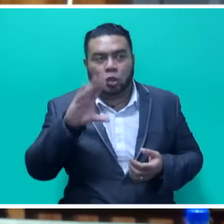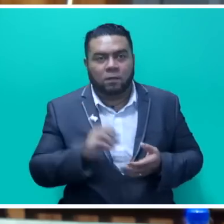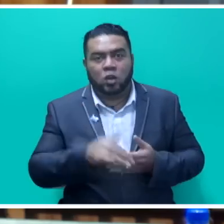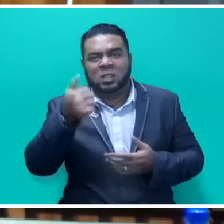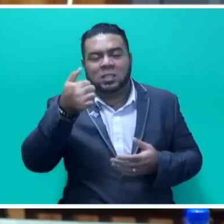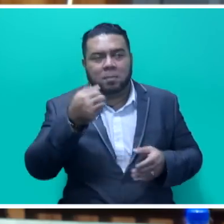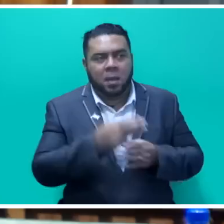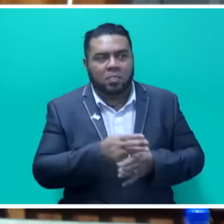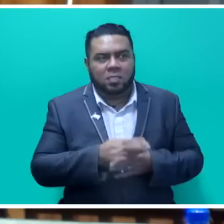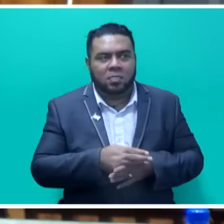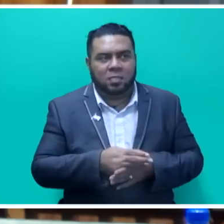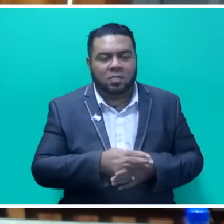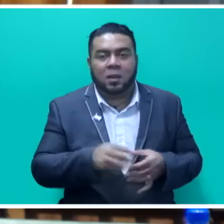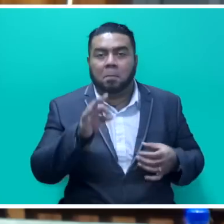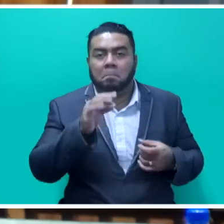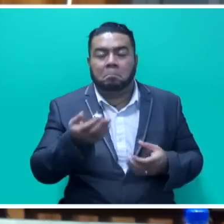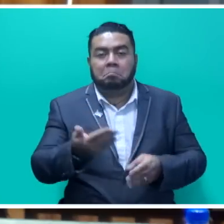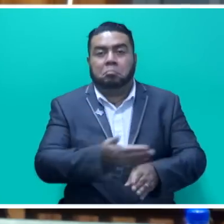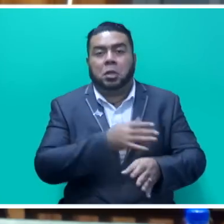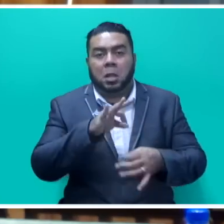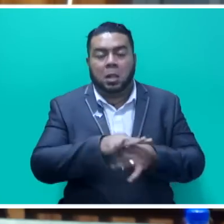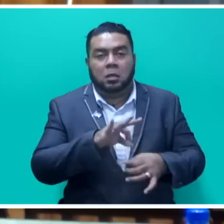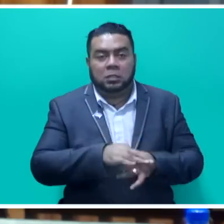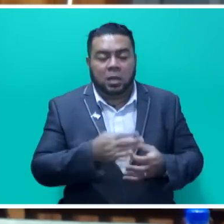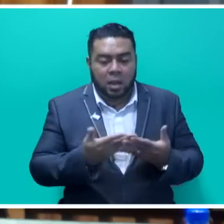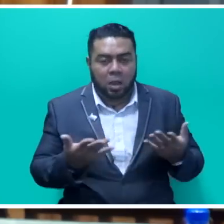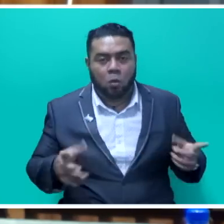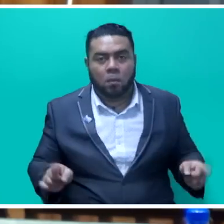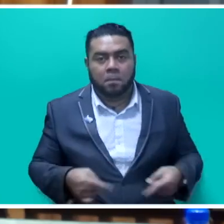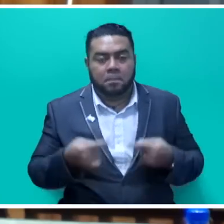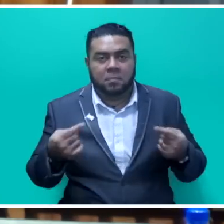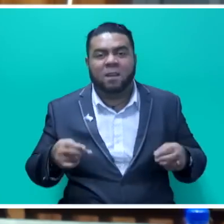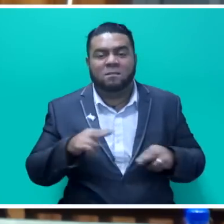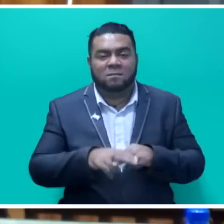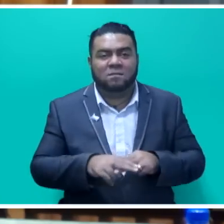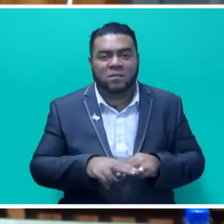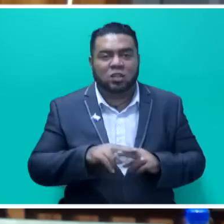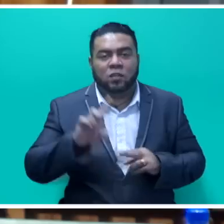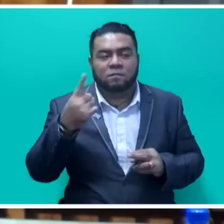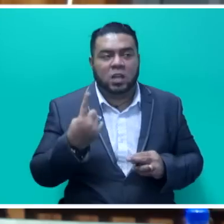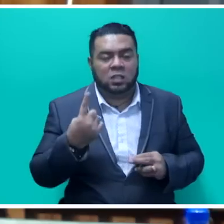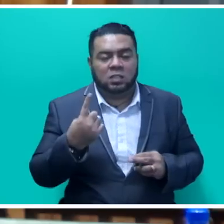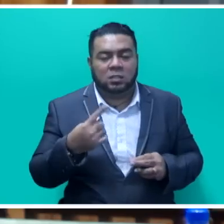months that was pre-election gimmick by the now punch-drunk Fiji First Party.